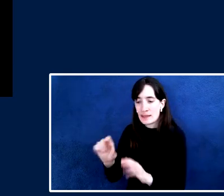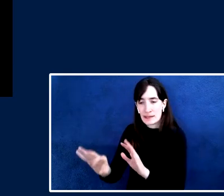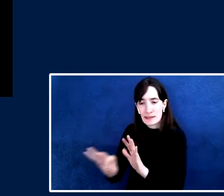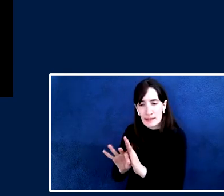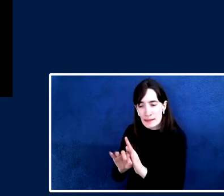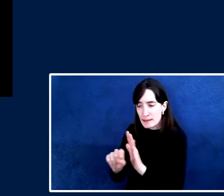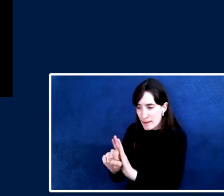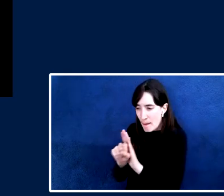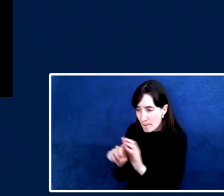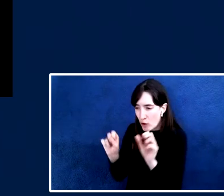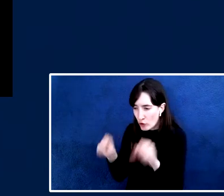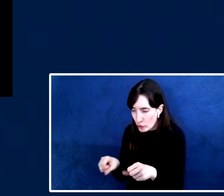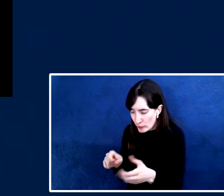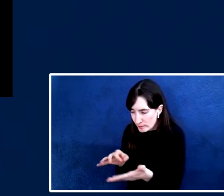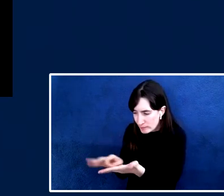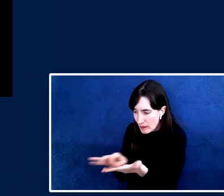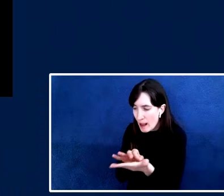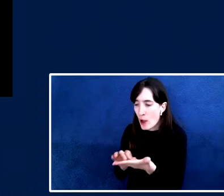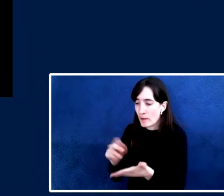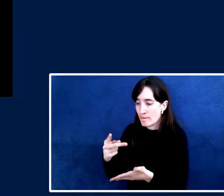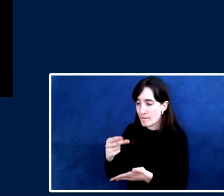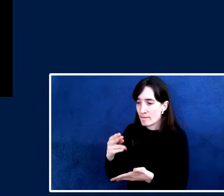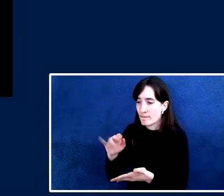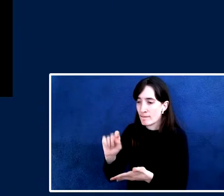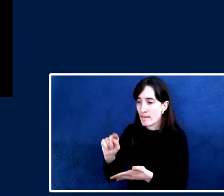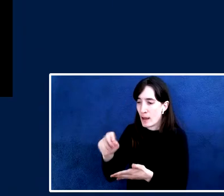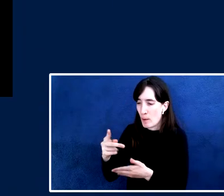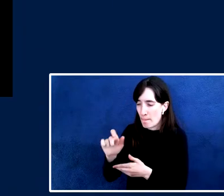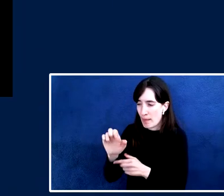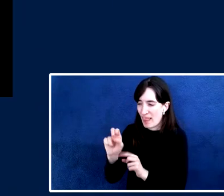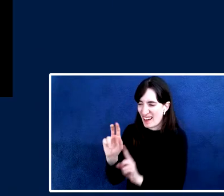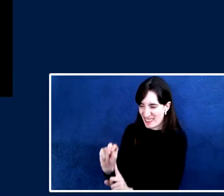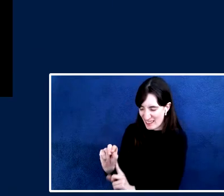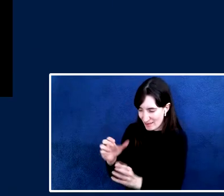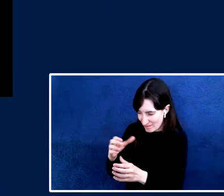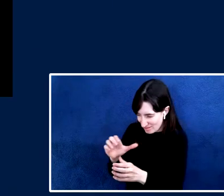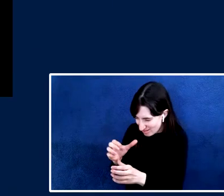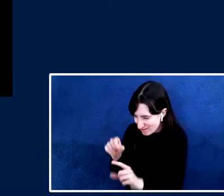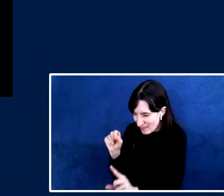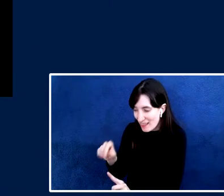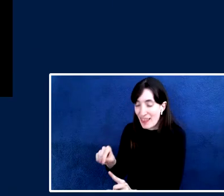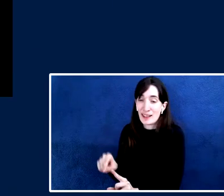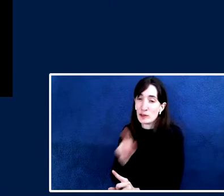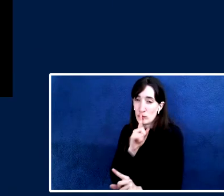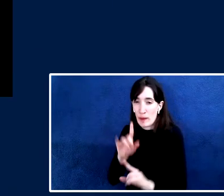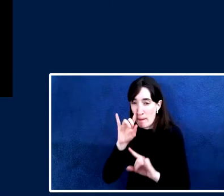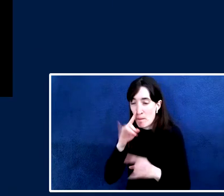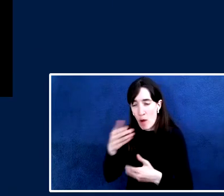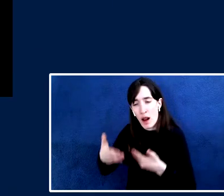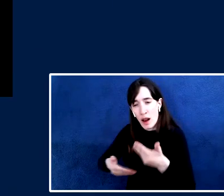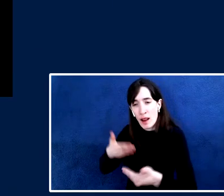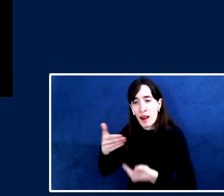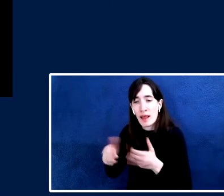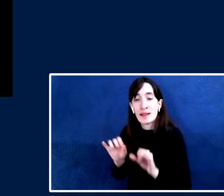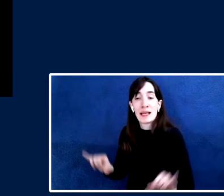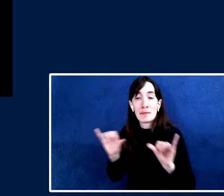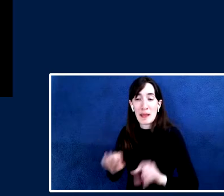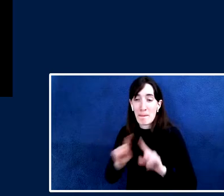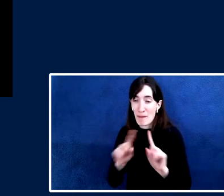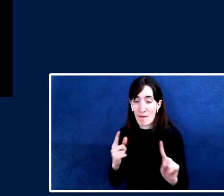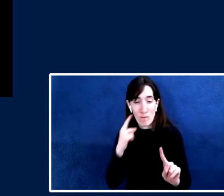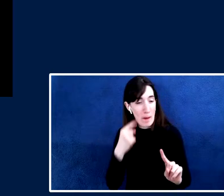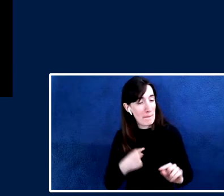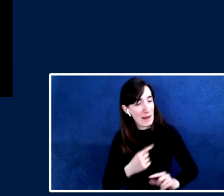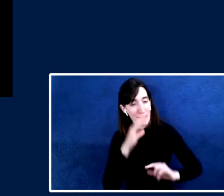the microscope, and it's a really tedious process. It's not for everyone, but for me, it was really love at first sight. That's